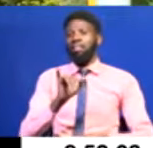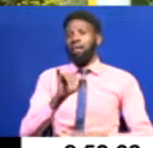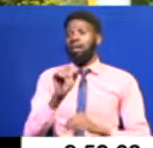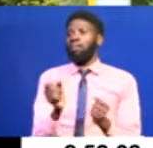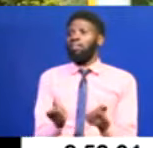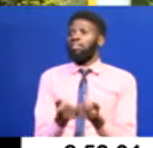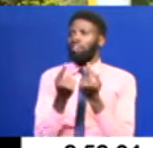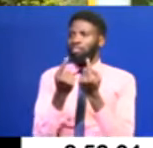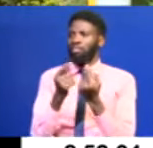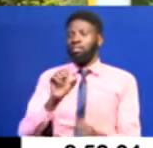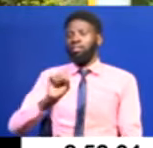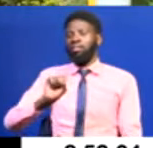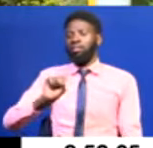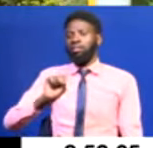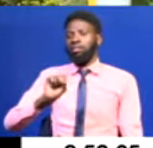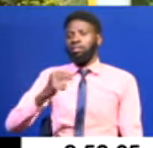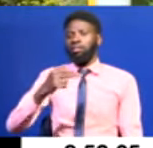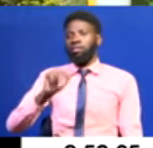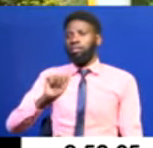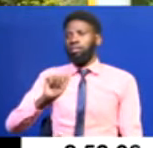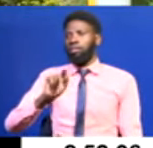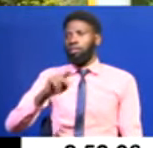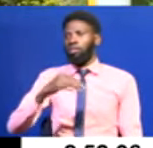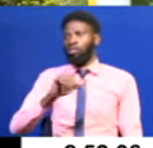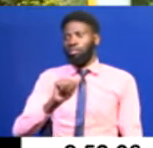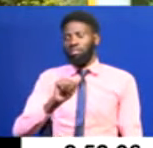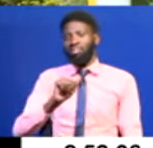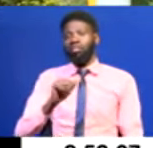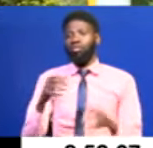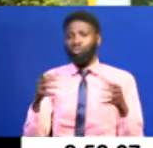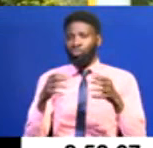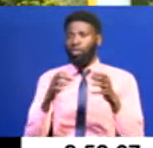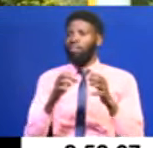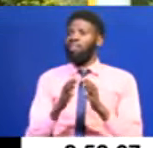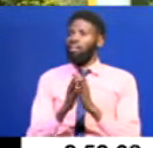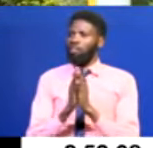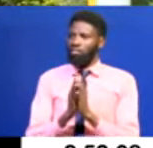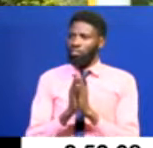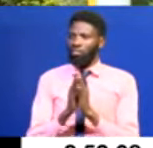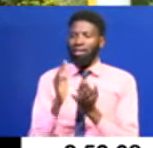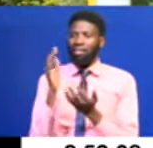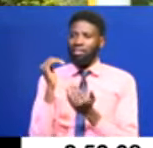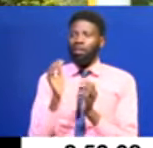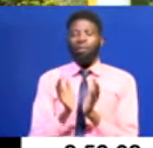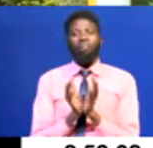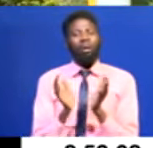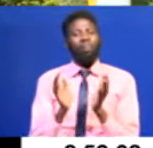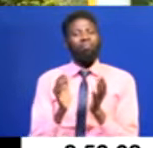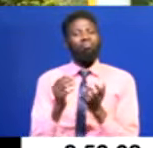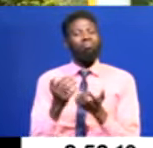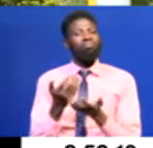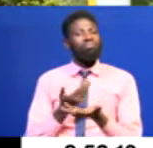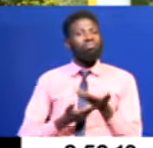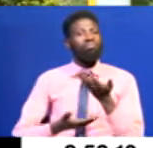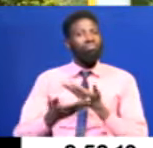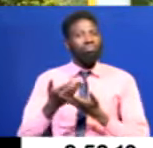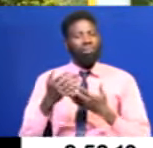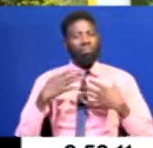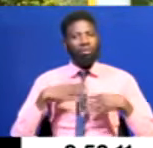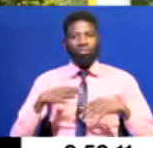Presidential Task Force, led by Mutava Musimi, is expected to start its public engagement with the residents of Kilifi County